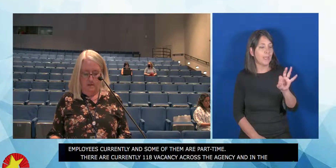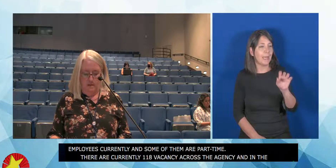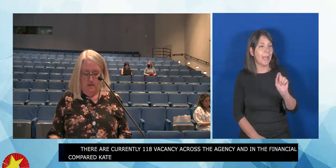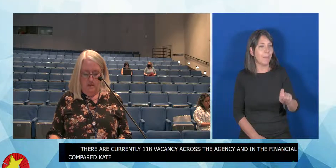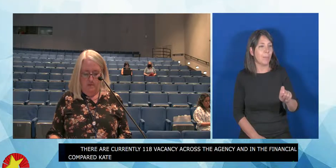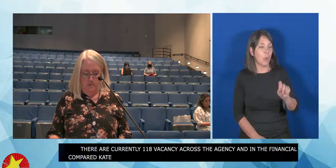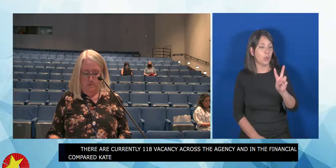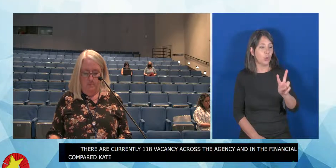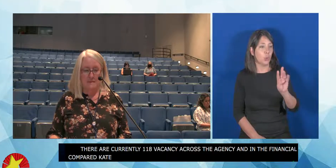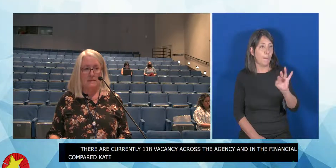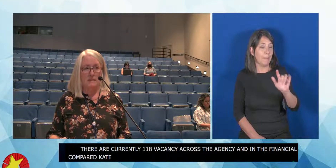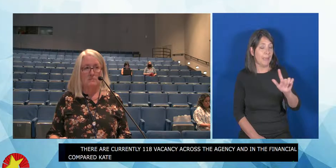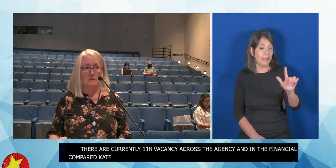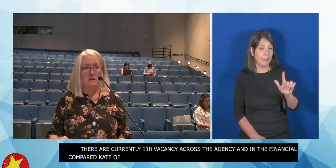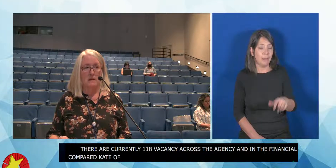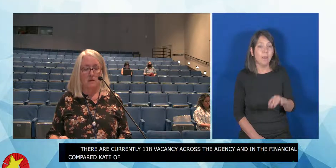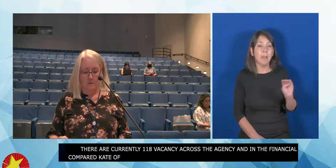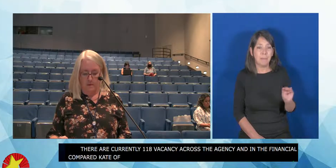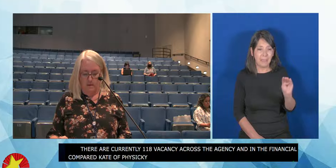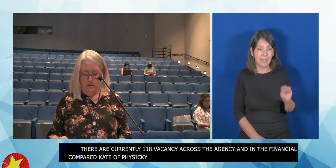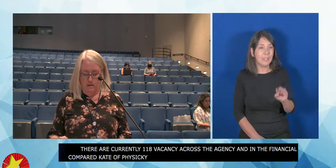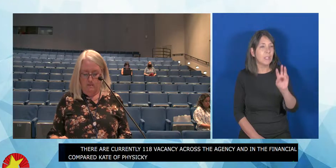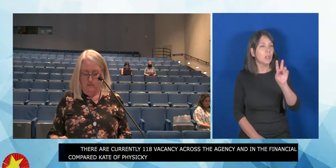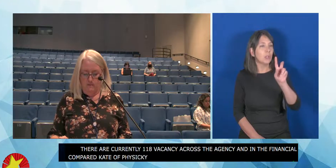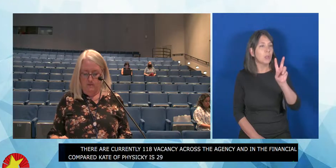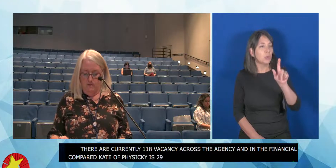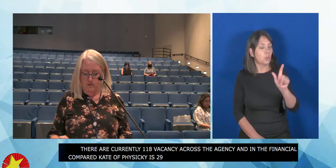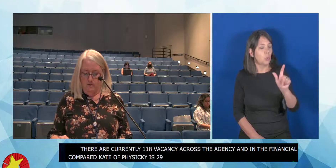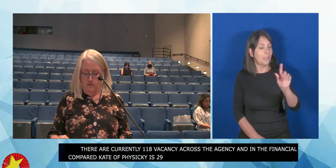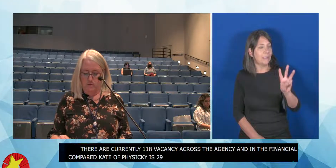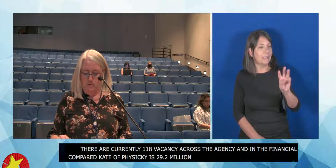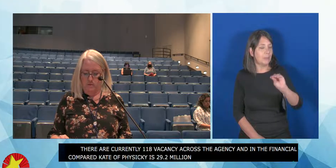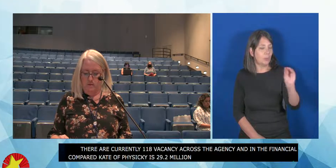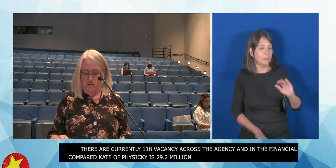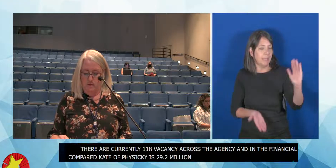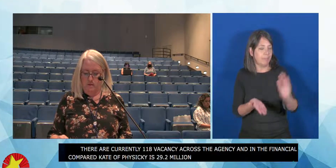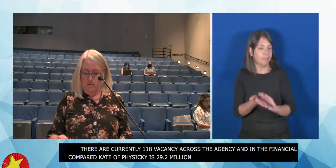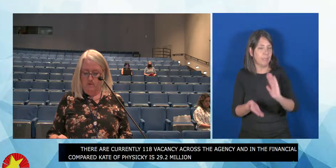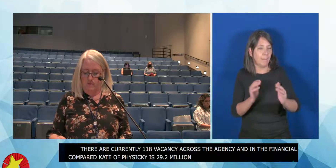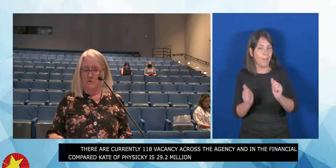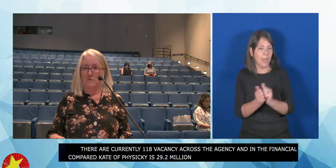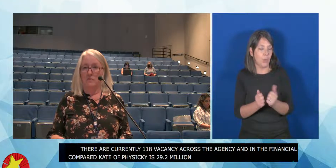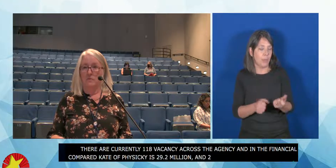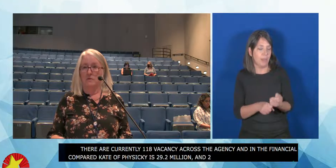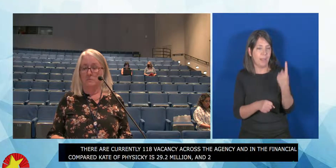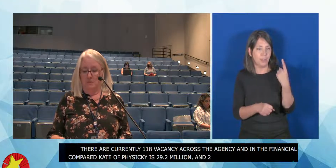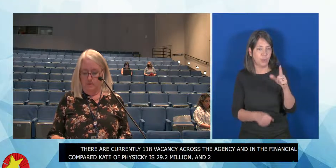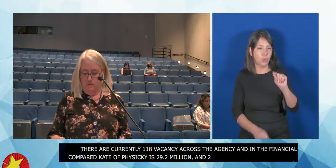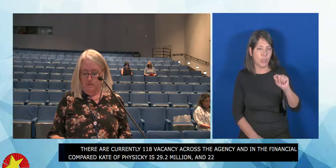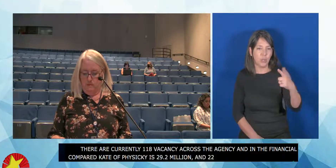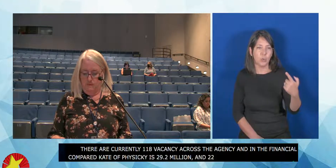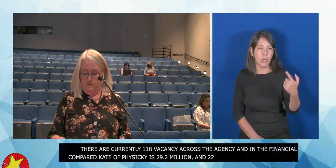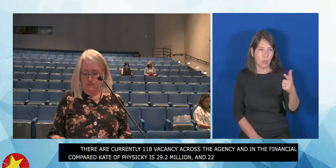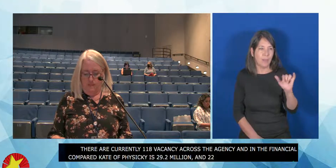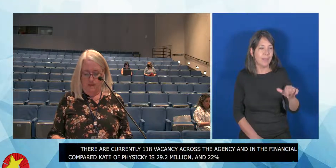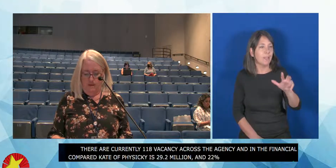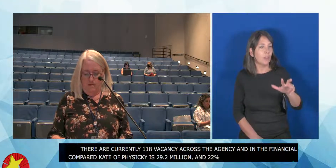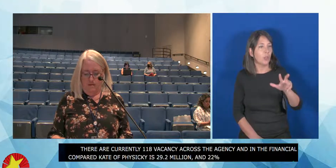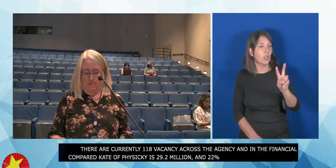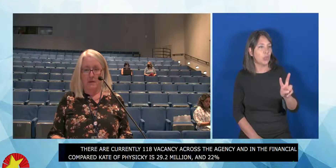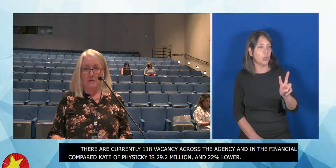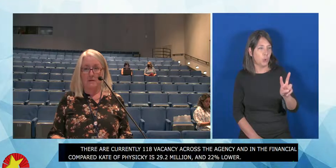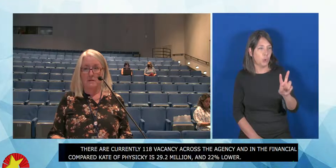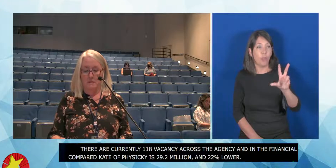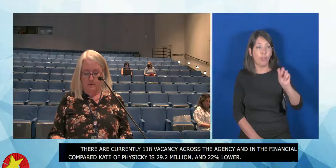million, 3.6% lower than budget fiscal year 2021 revenue of $30.2 million.